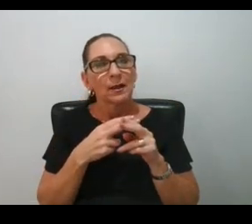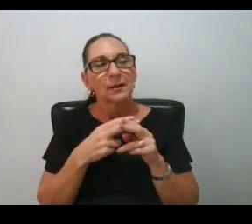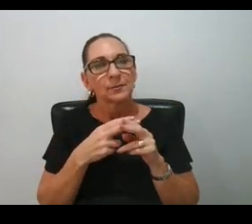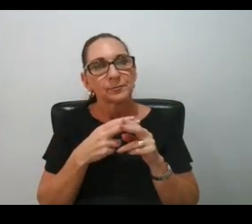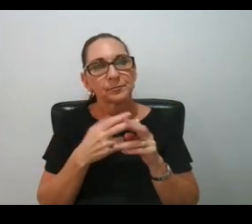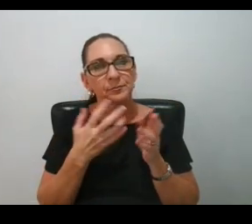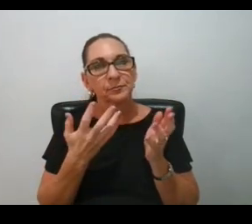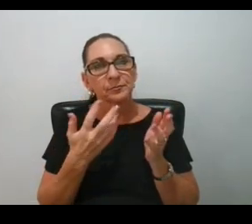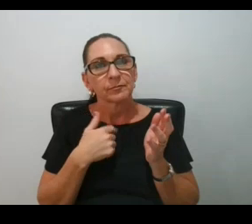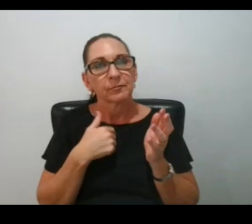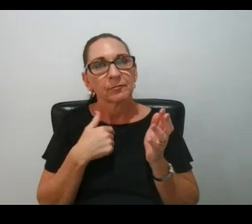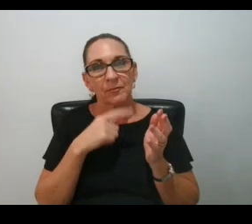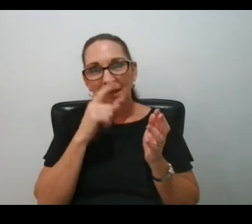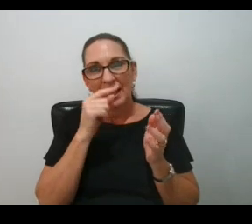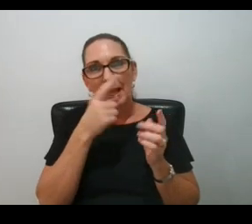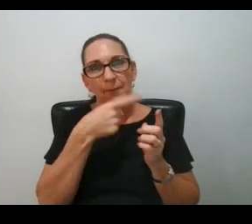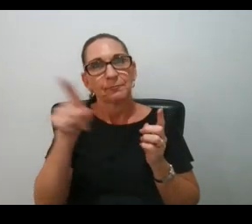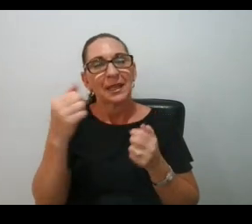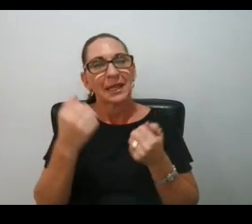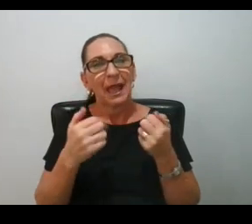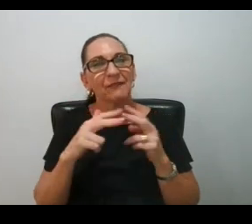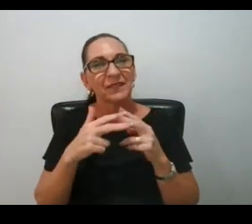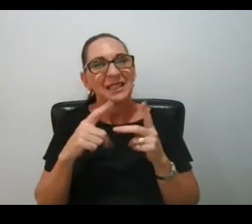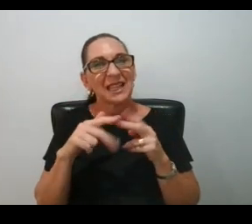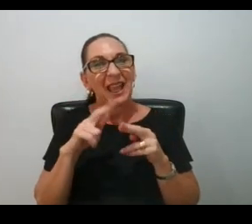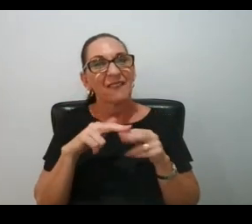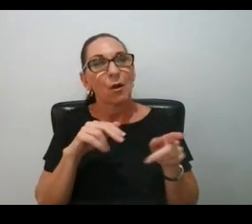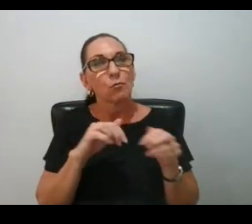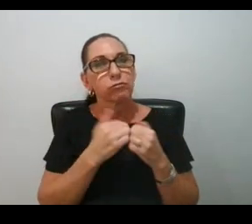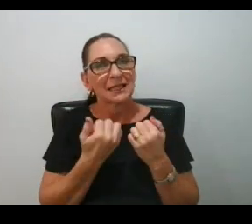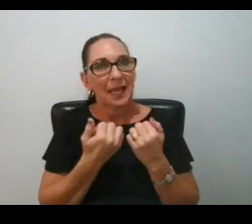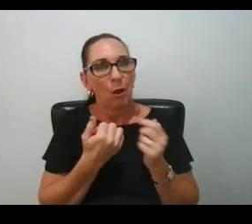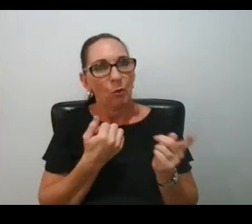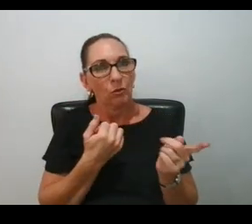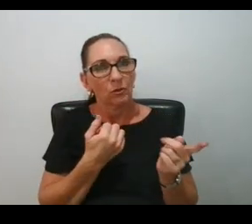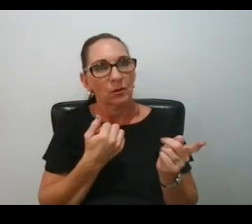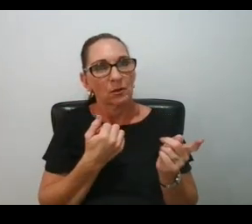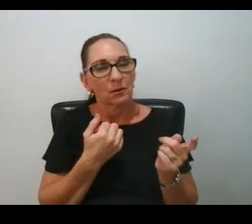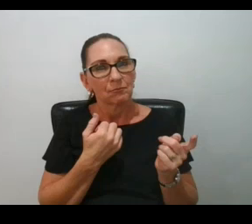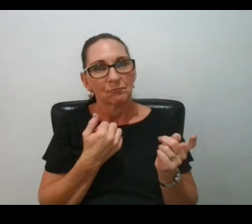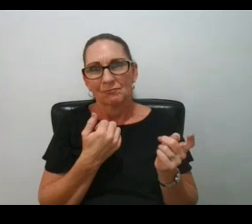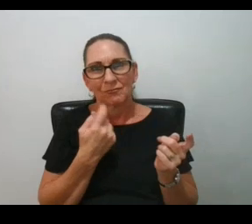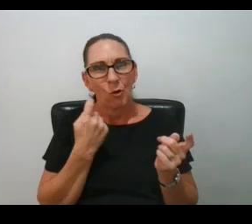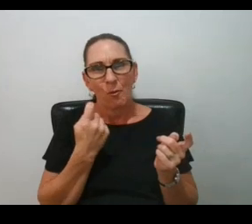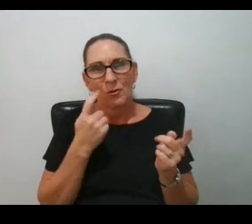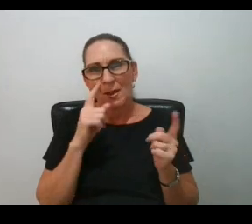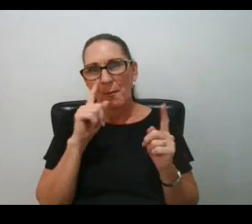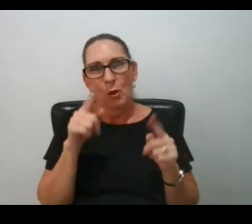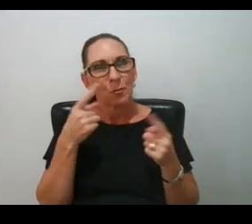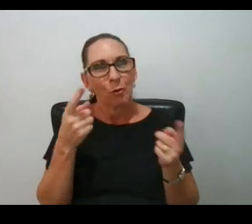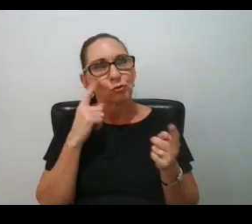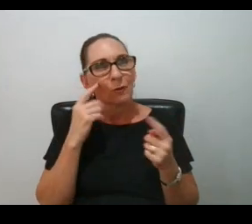you to get the car fixed if it breaks down. People find it almost impossible to access, and often the warranties don't give you